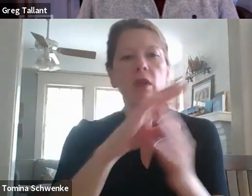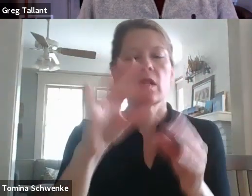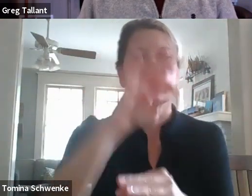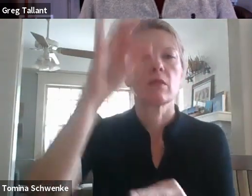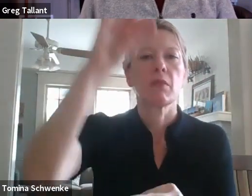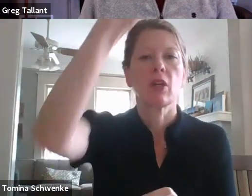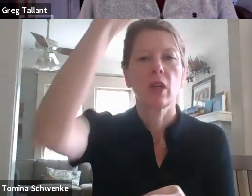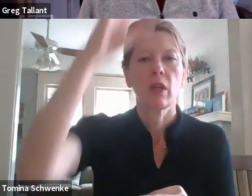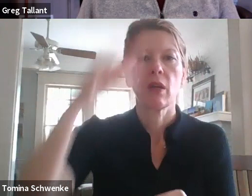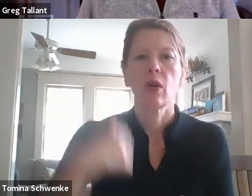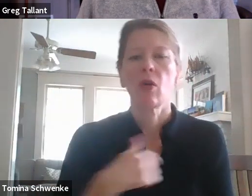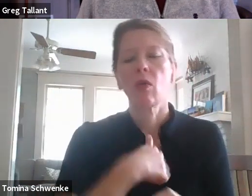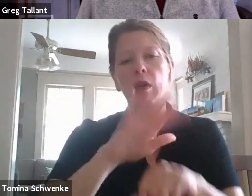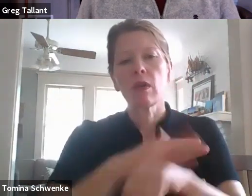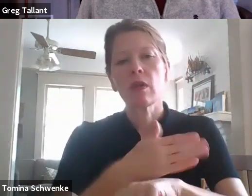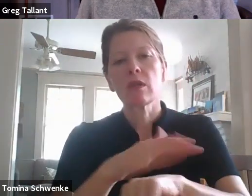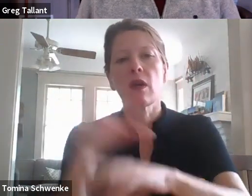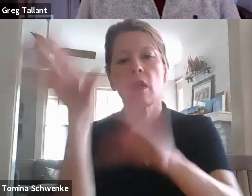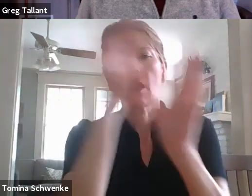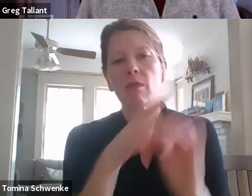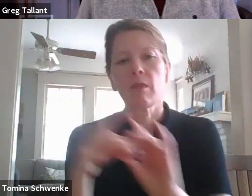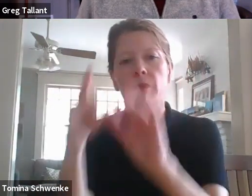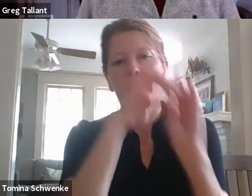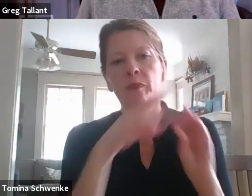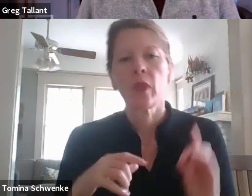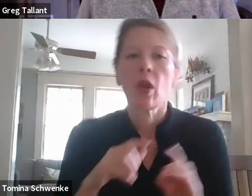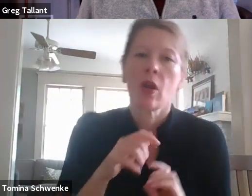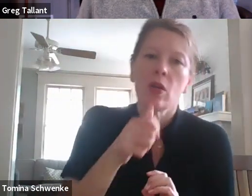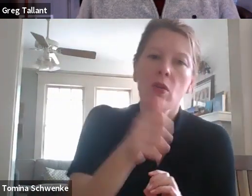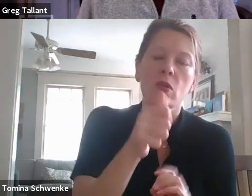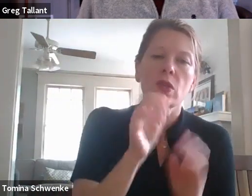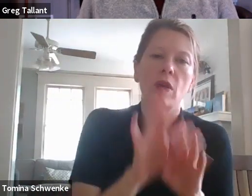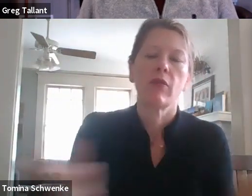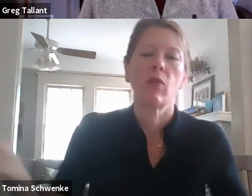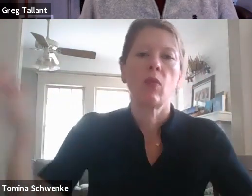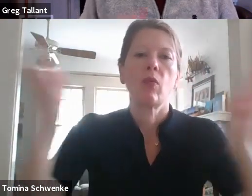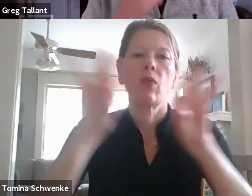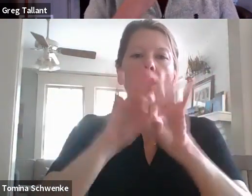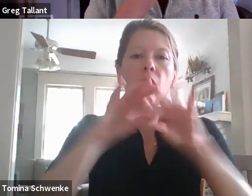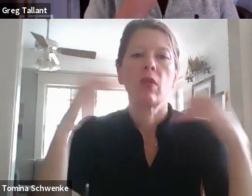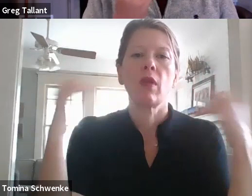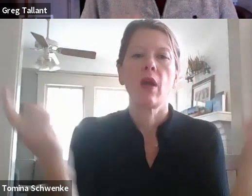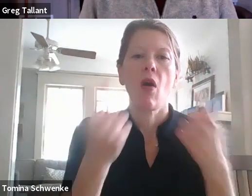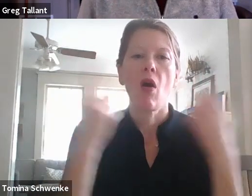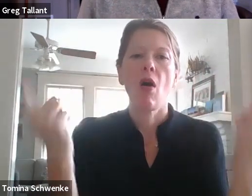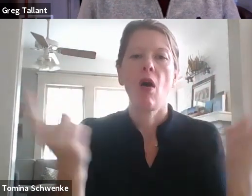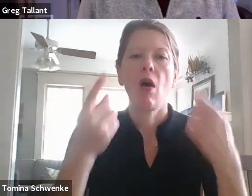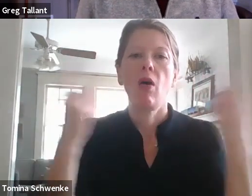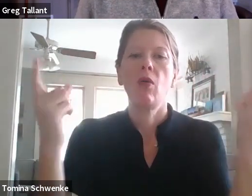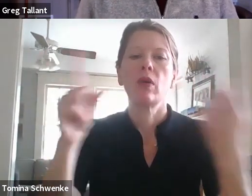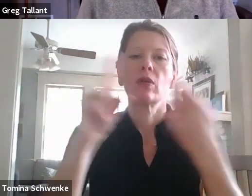Spirit. You are worthy at all times to